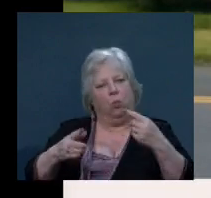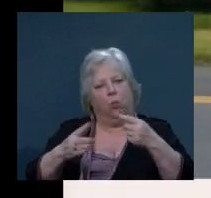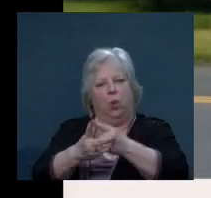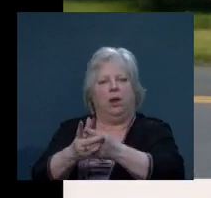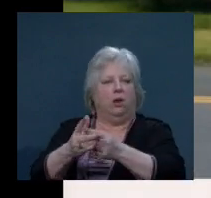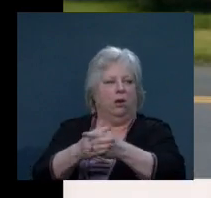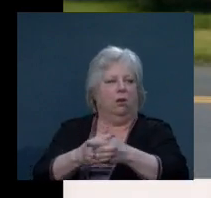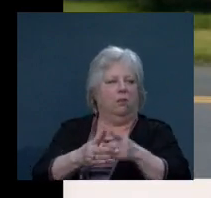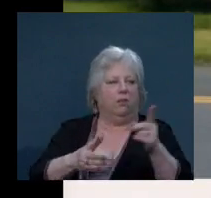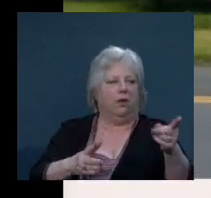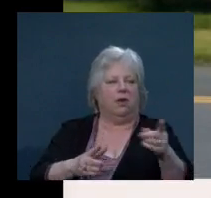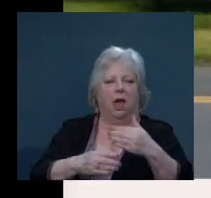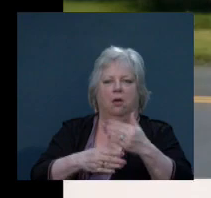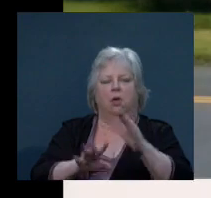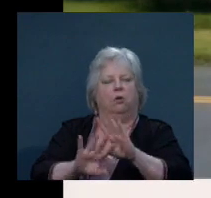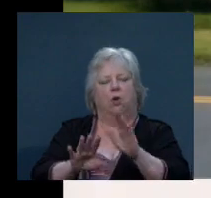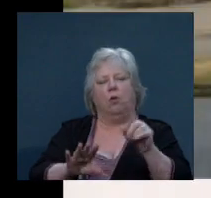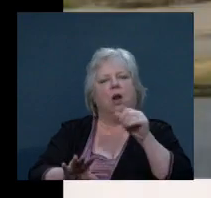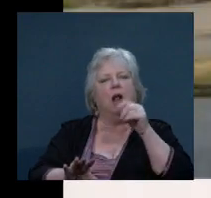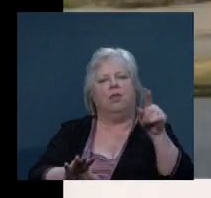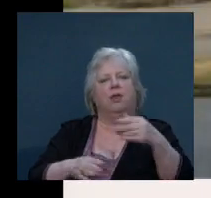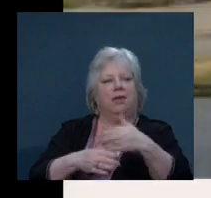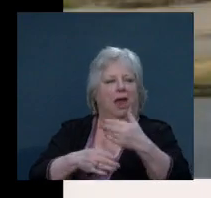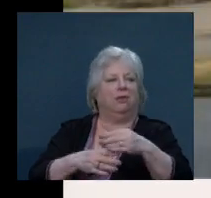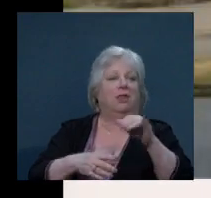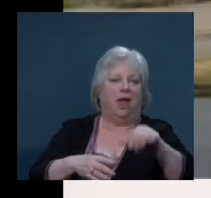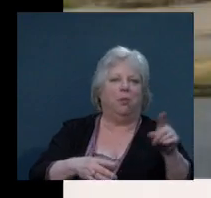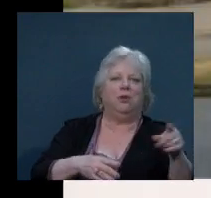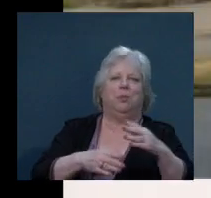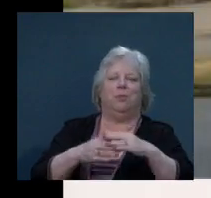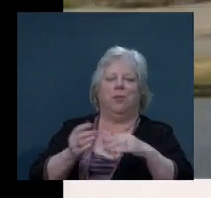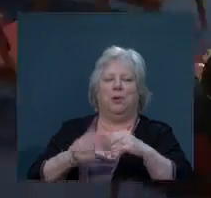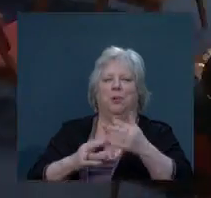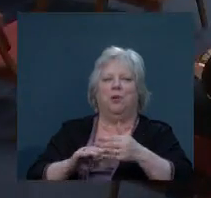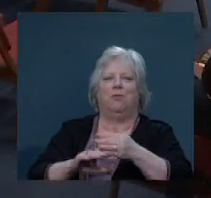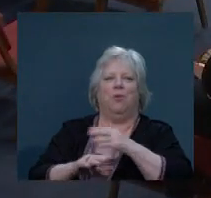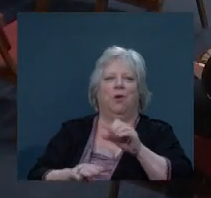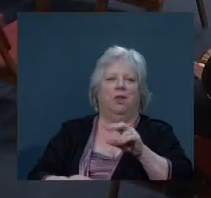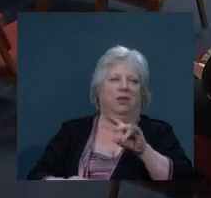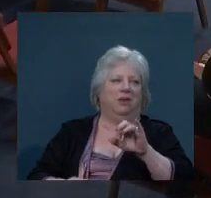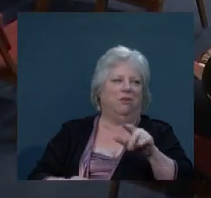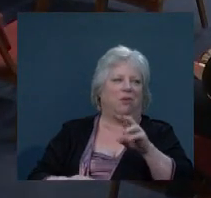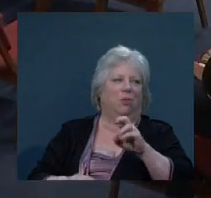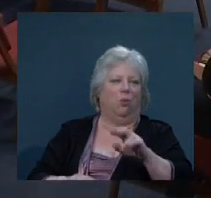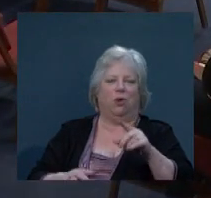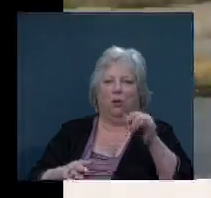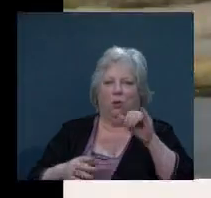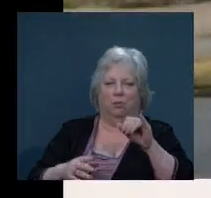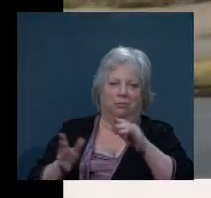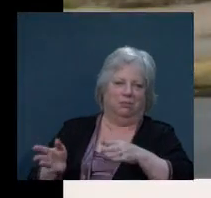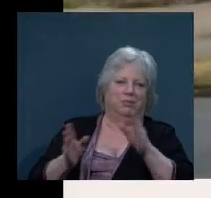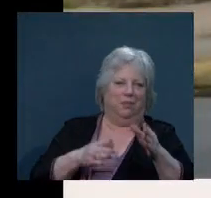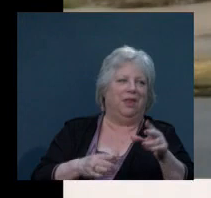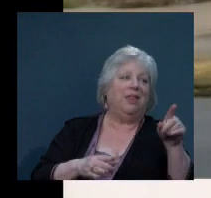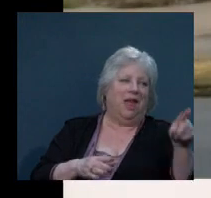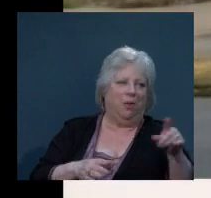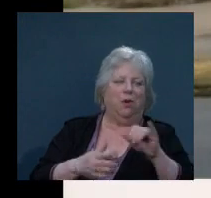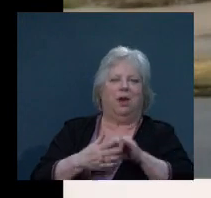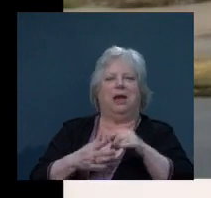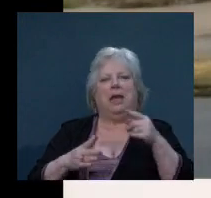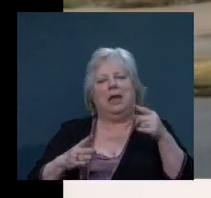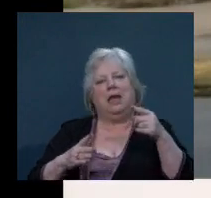house. No, not this house. This is one that was built before the Civil War. This one here hit the window where the child